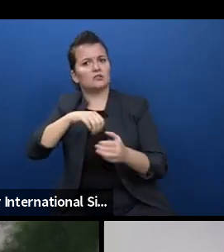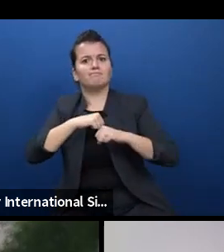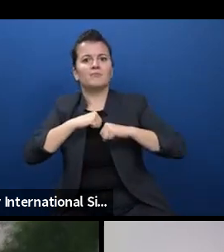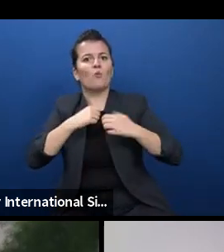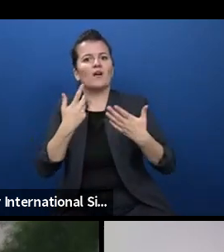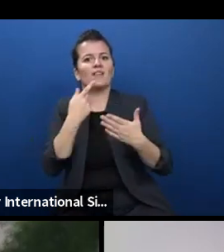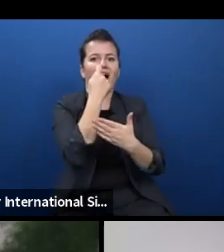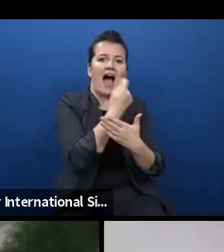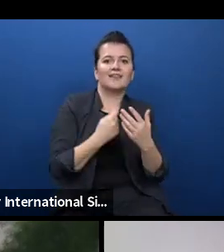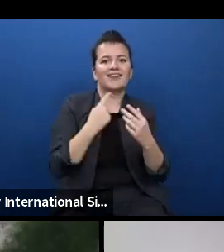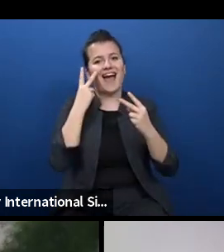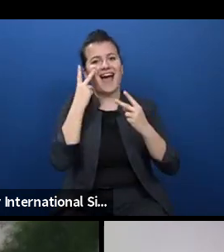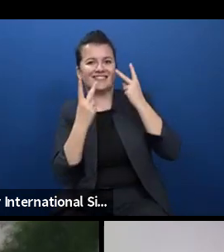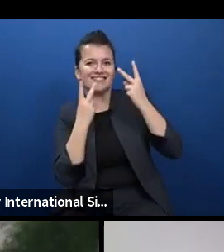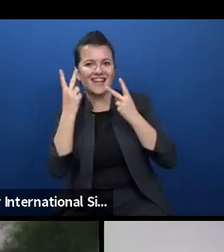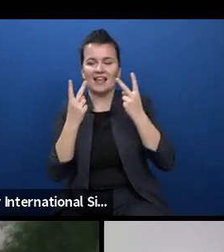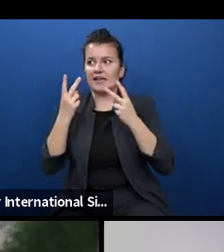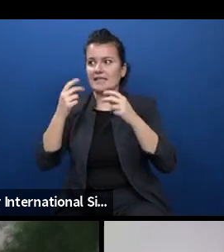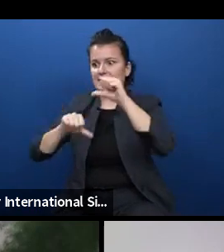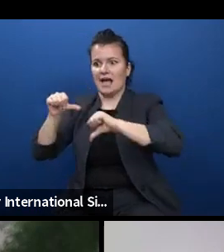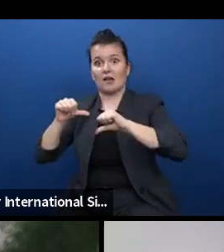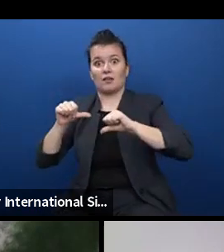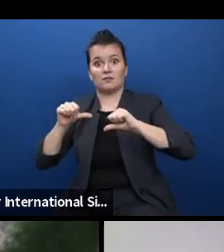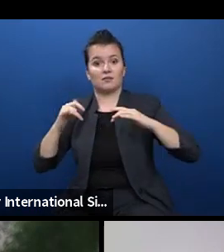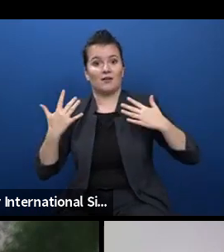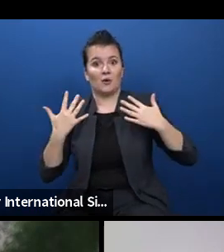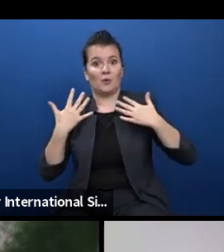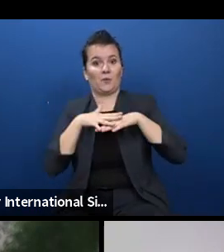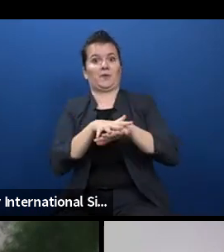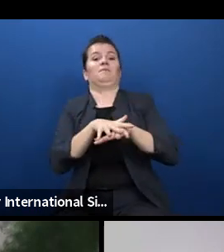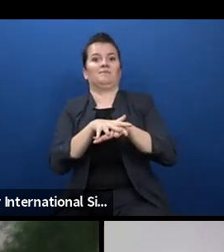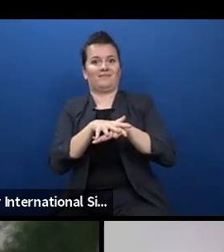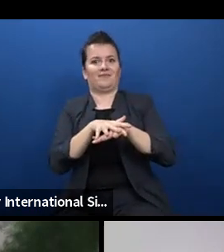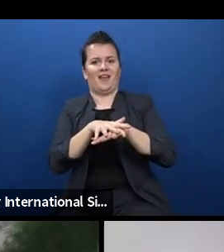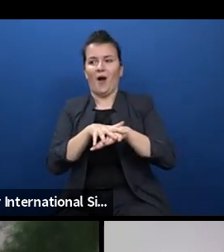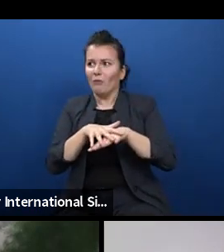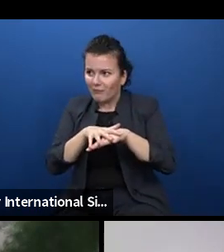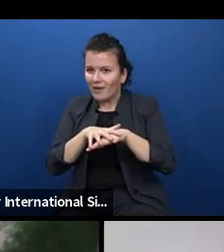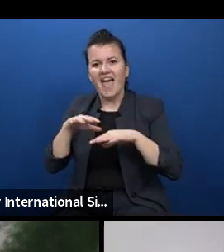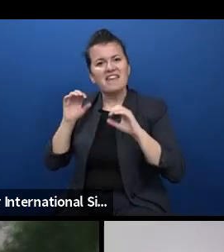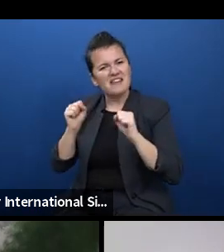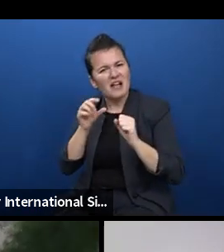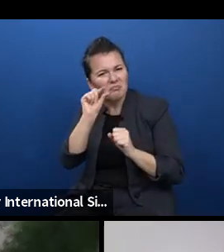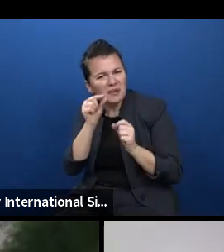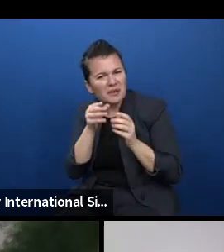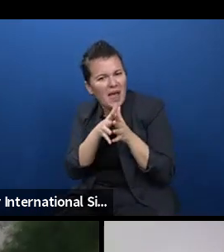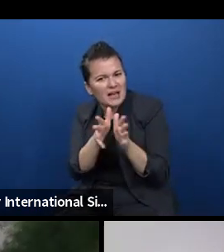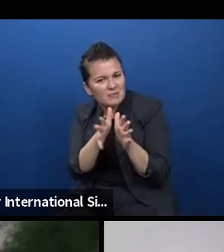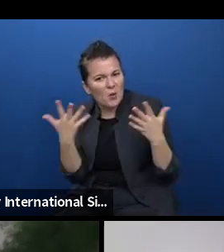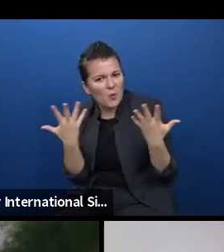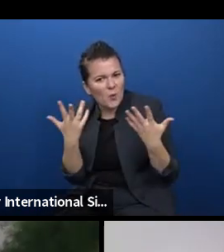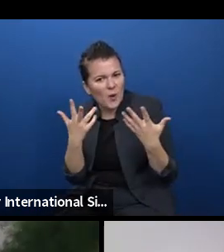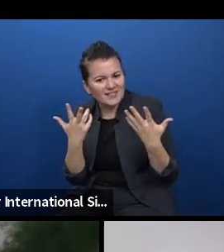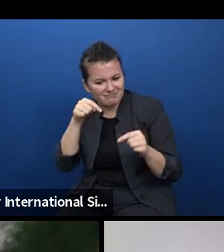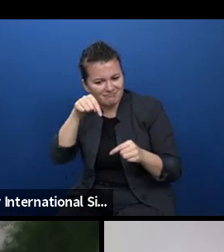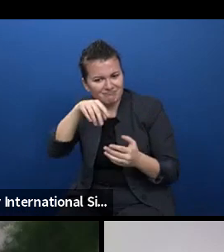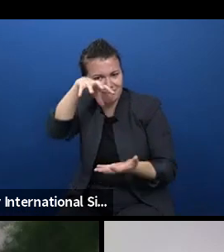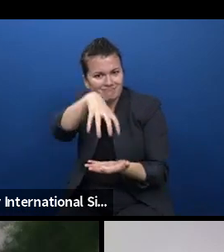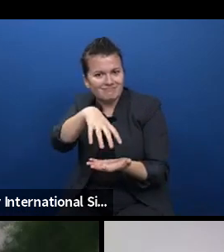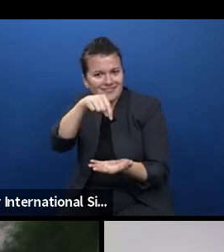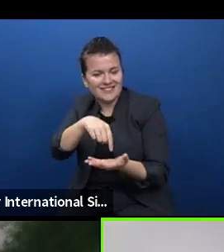aesthetics and science meet. Can you elaborate one or two sentences on that before I give the floor to Alison?